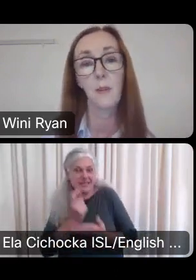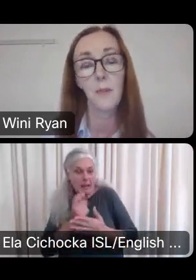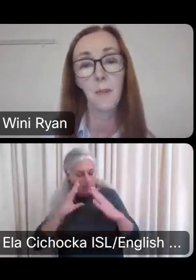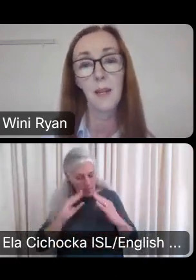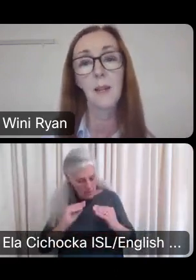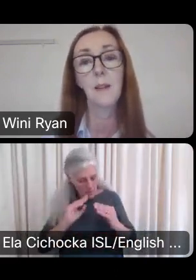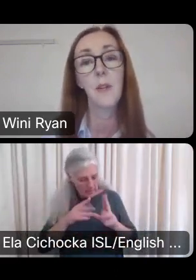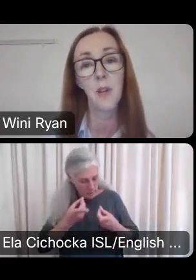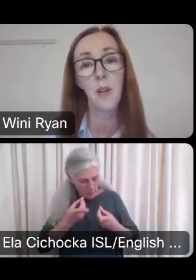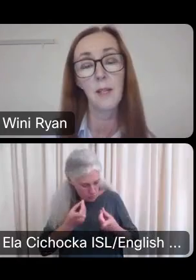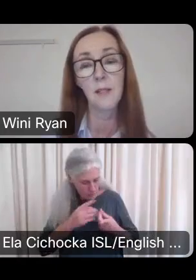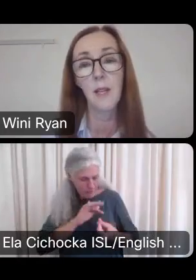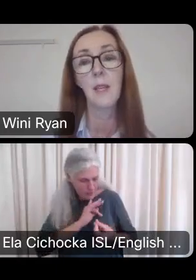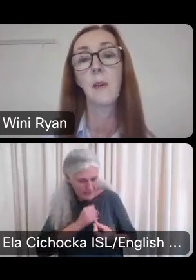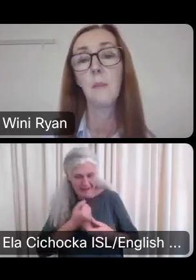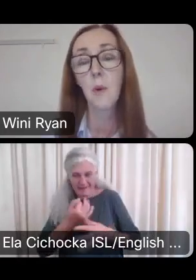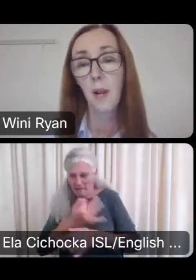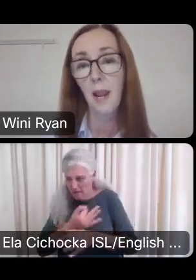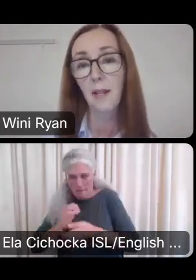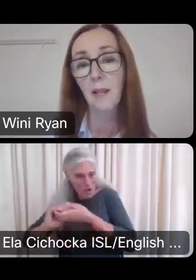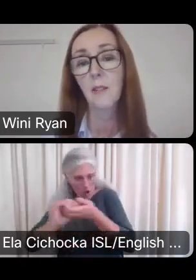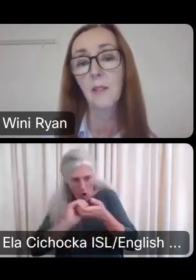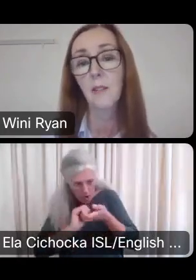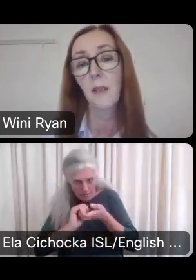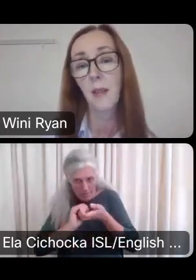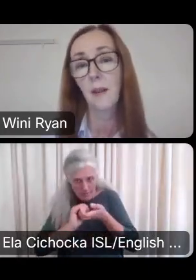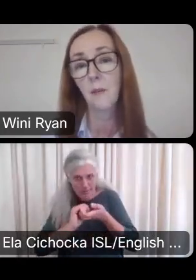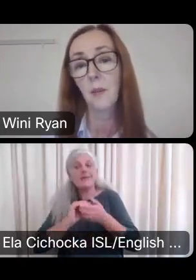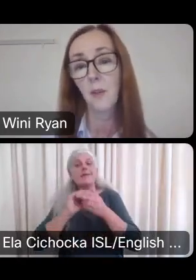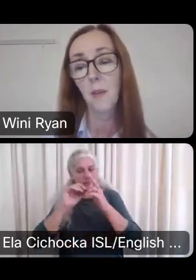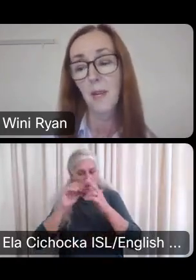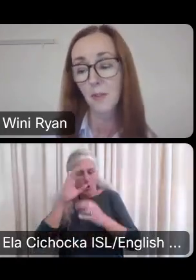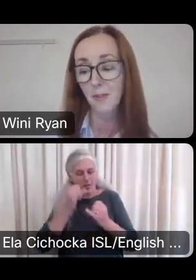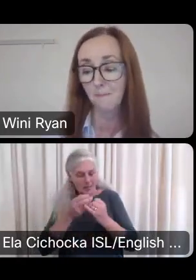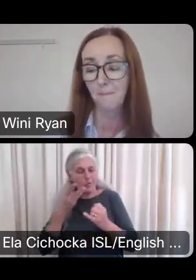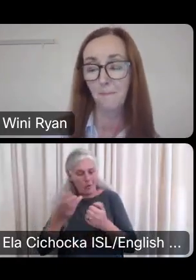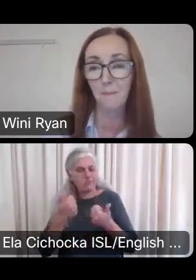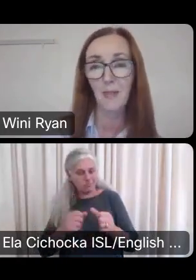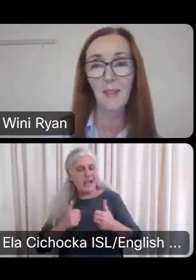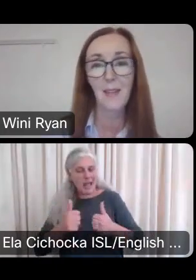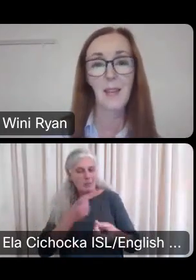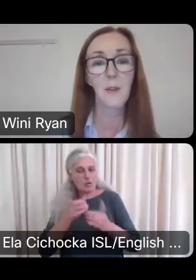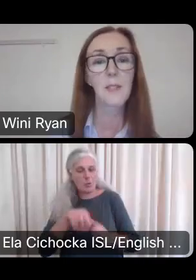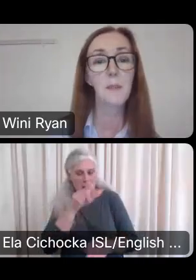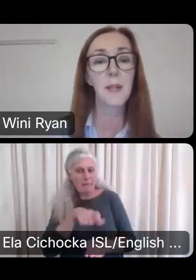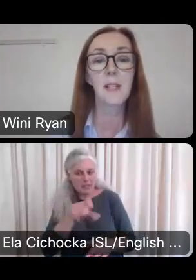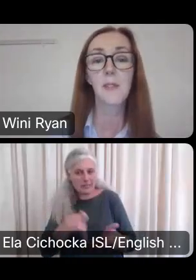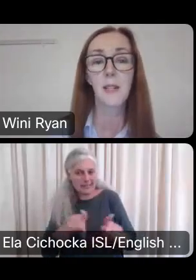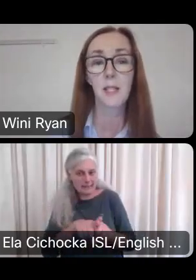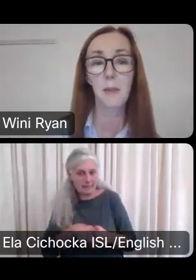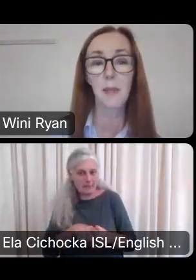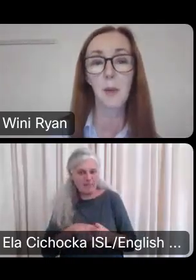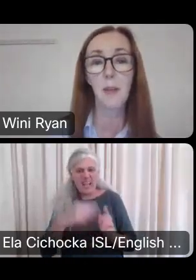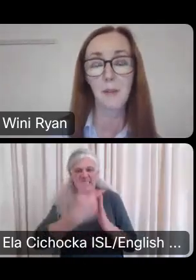for your family, for your colleagues, you're more likely to do that then with your patients. I'm going to skip the next few